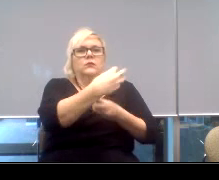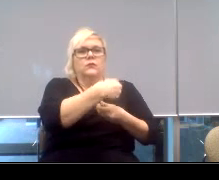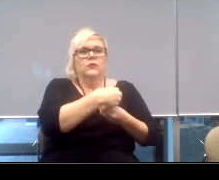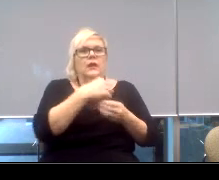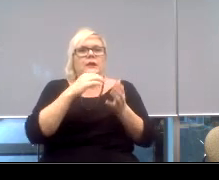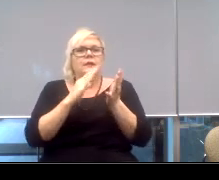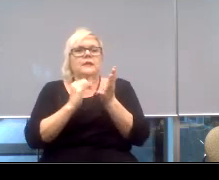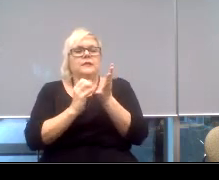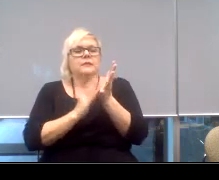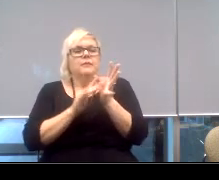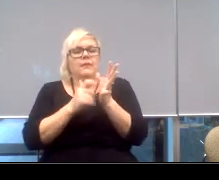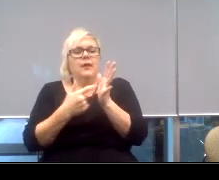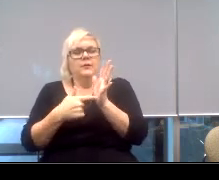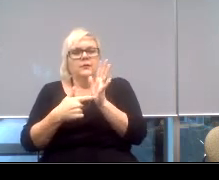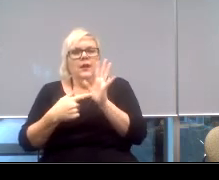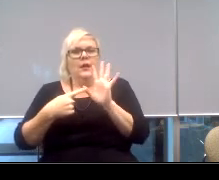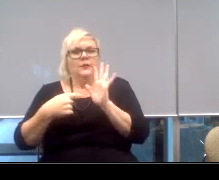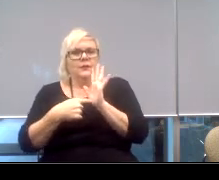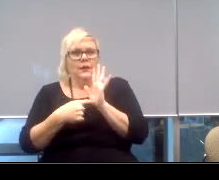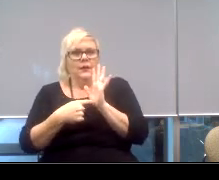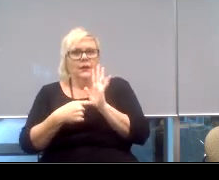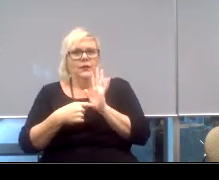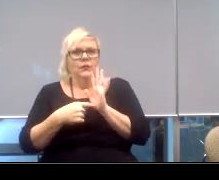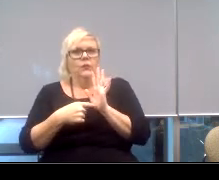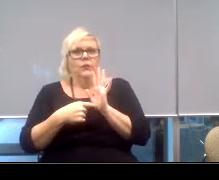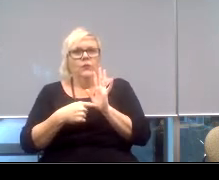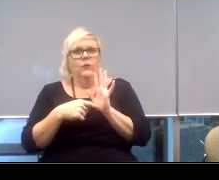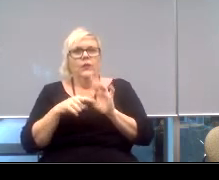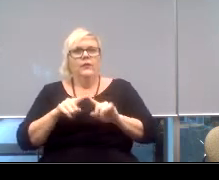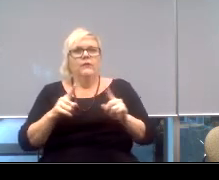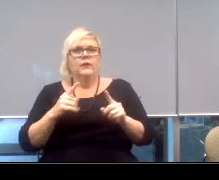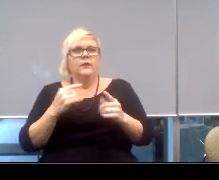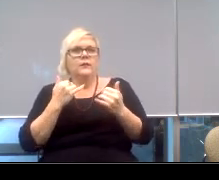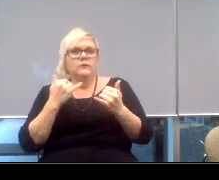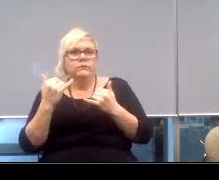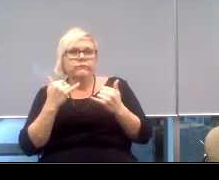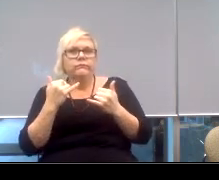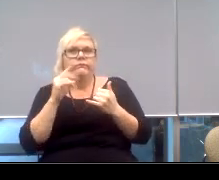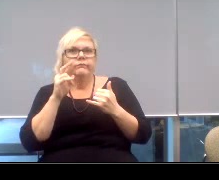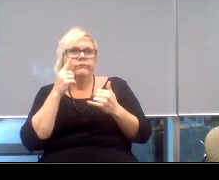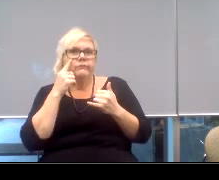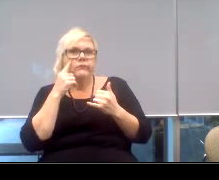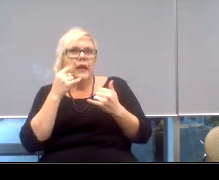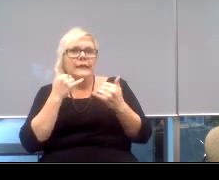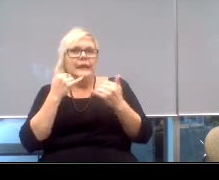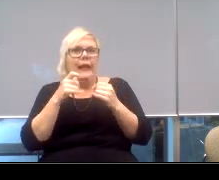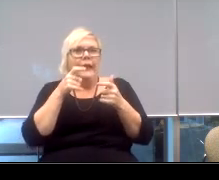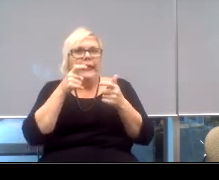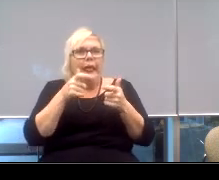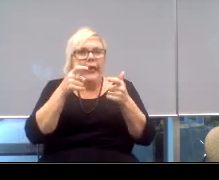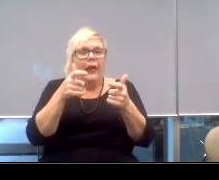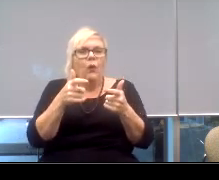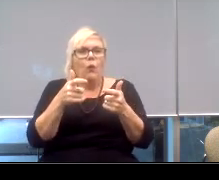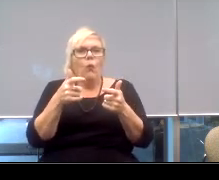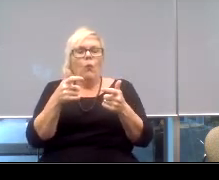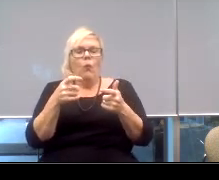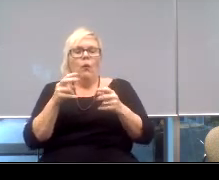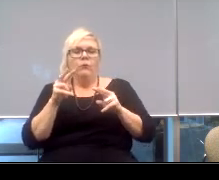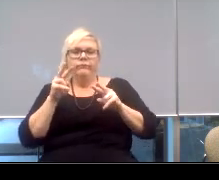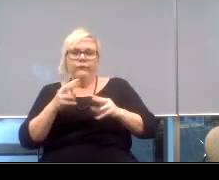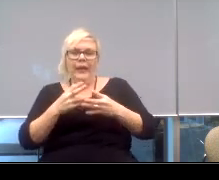this with ICT and telco providers exploring telecare and remote support models to expand their customer